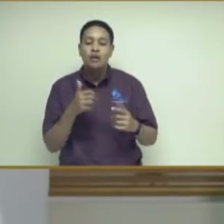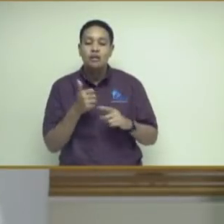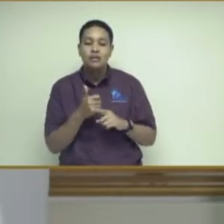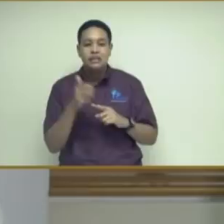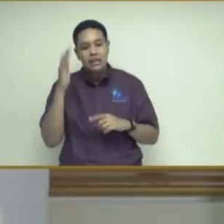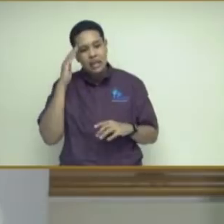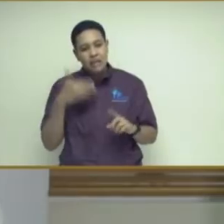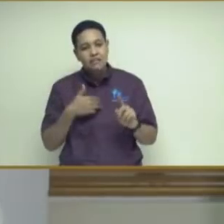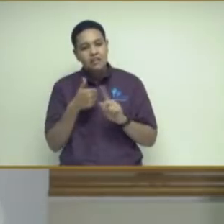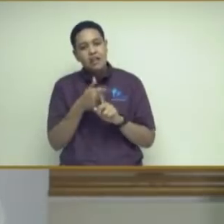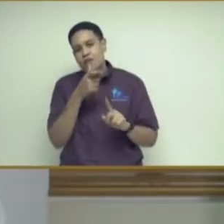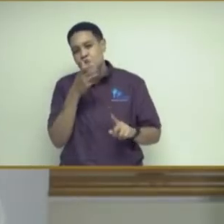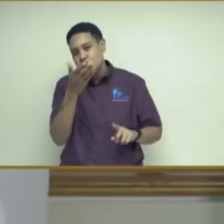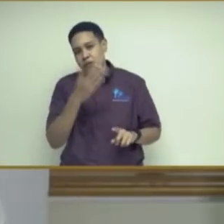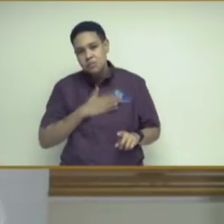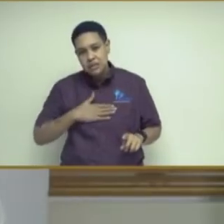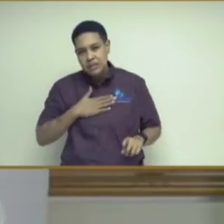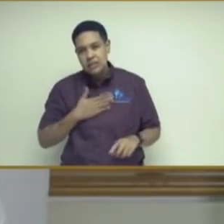introduce yourself, please.